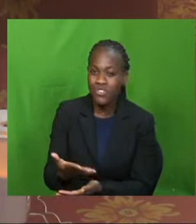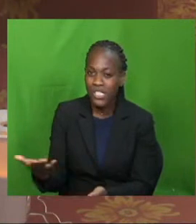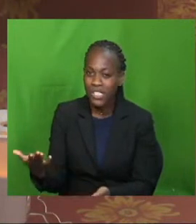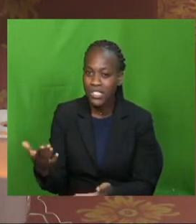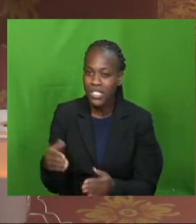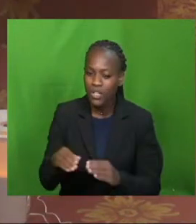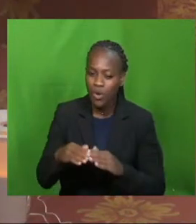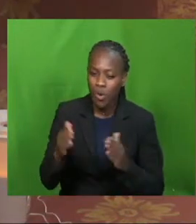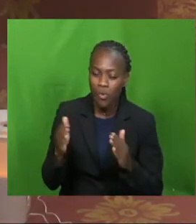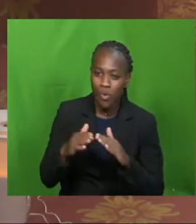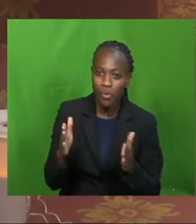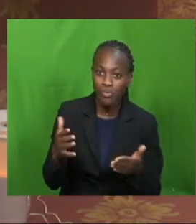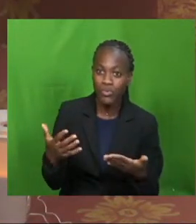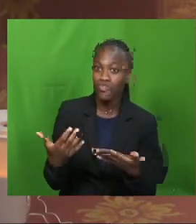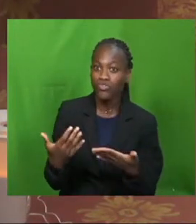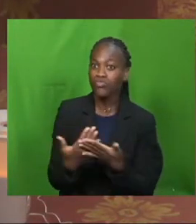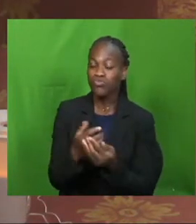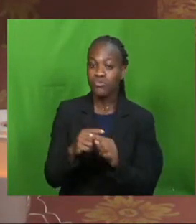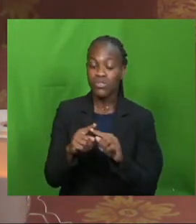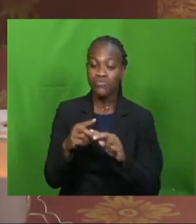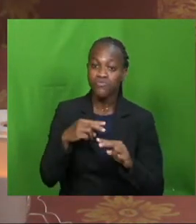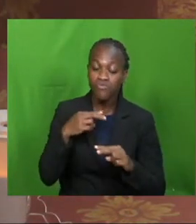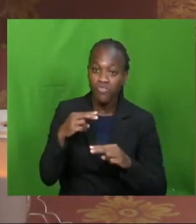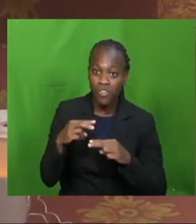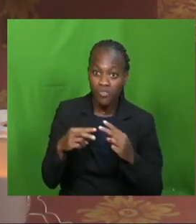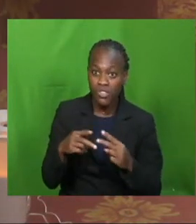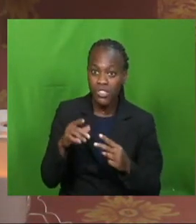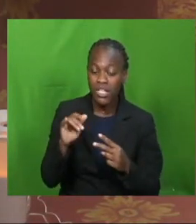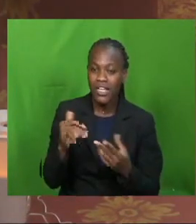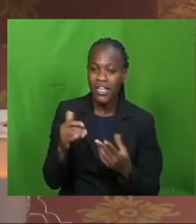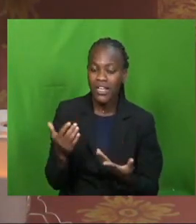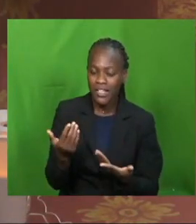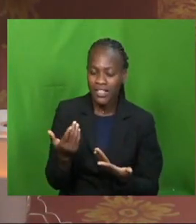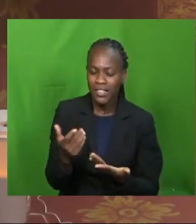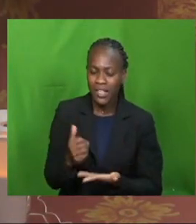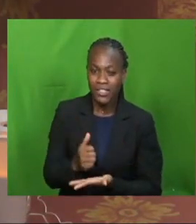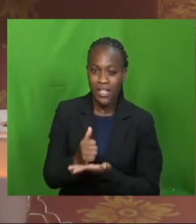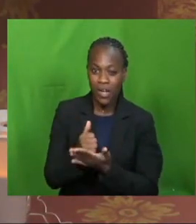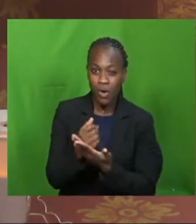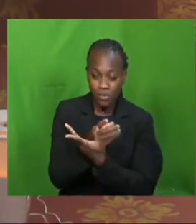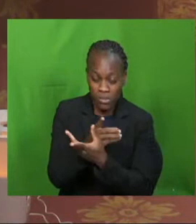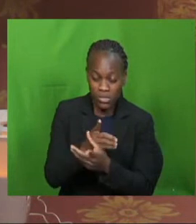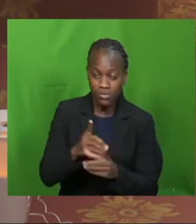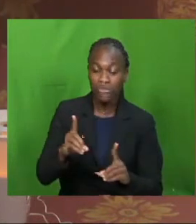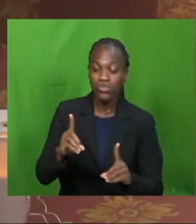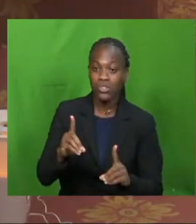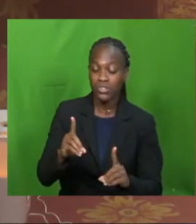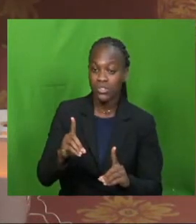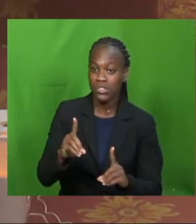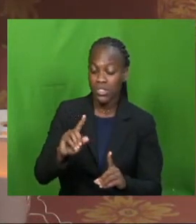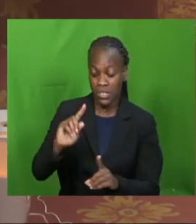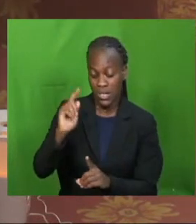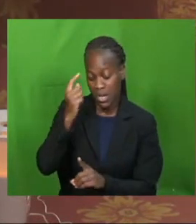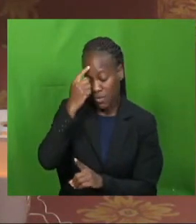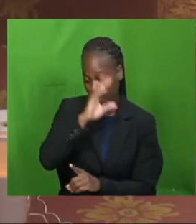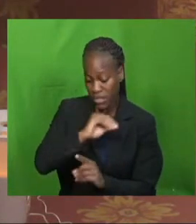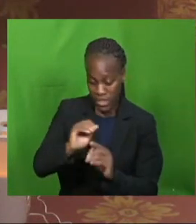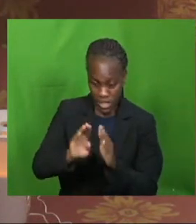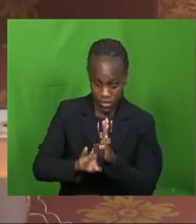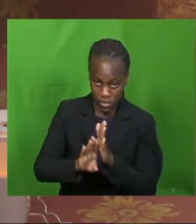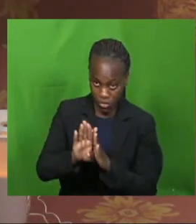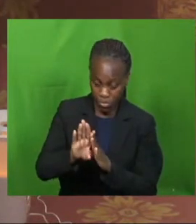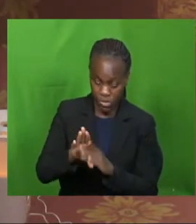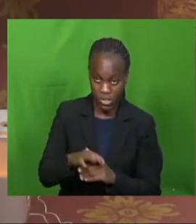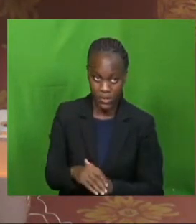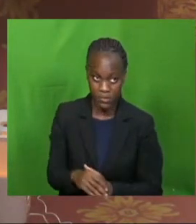up access to new and diverse voices that have promoted democracy and participation in governance and development. Despite these developments,